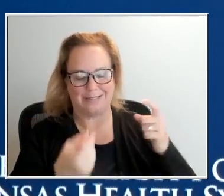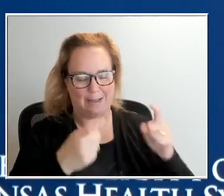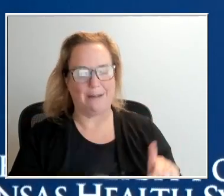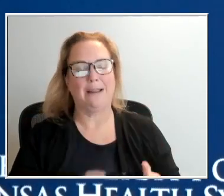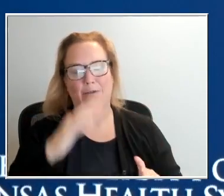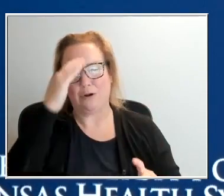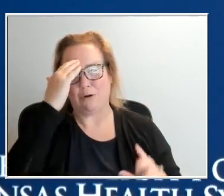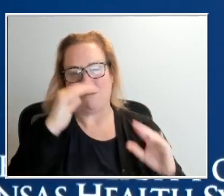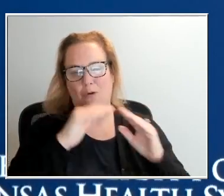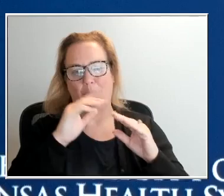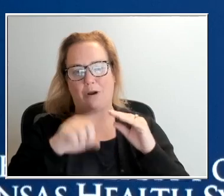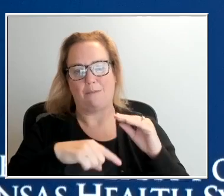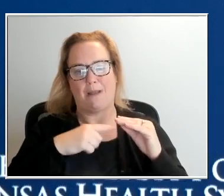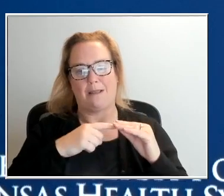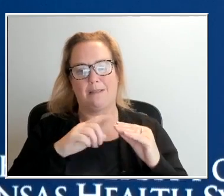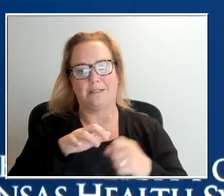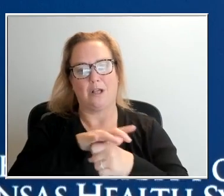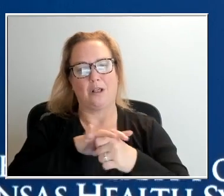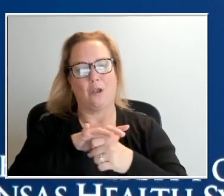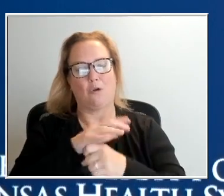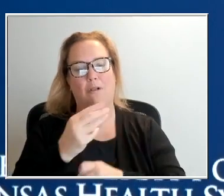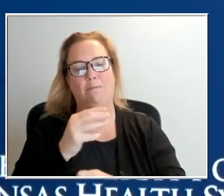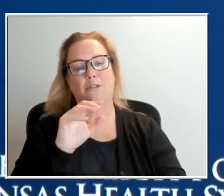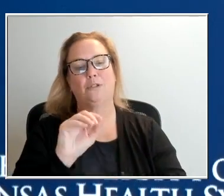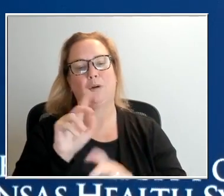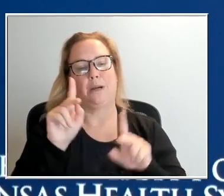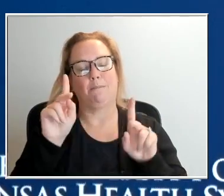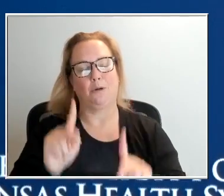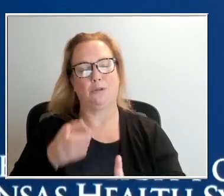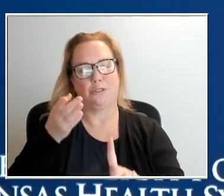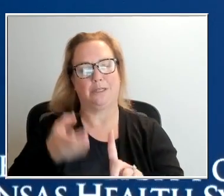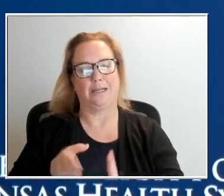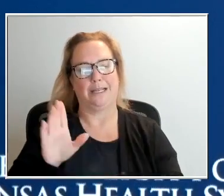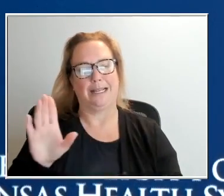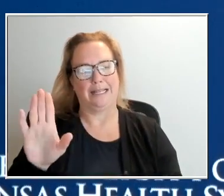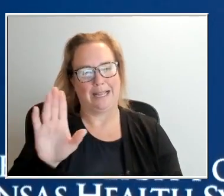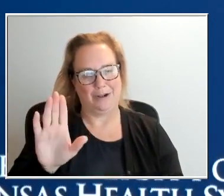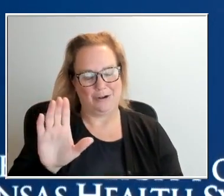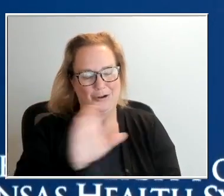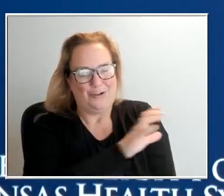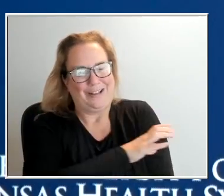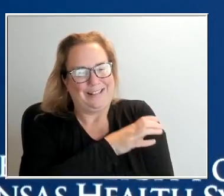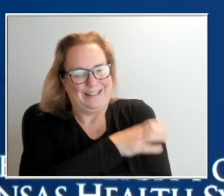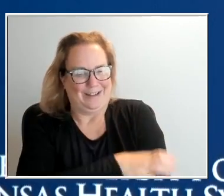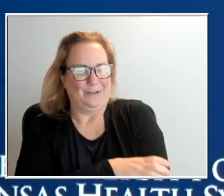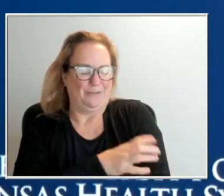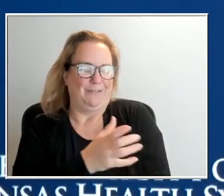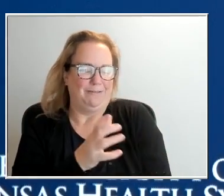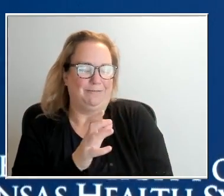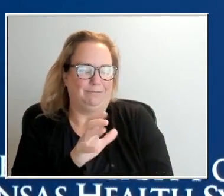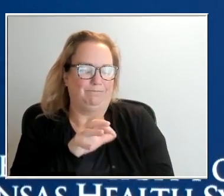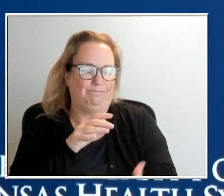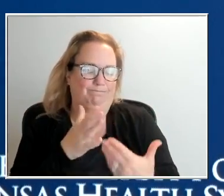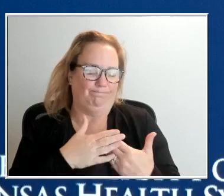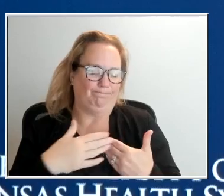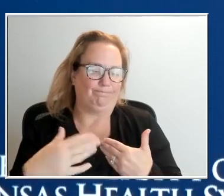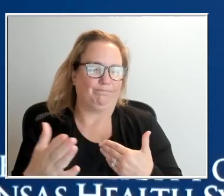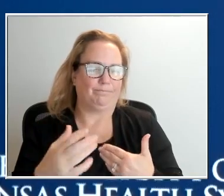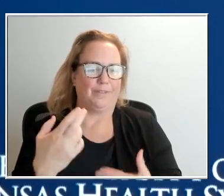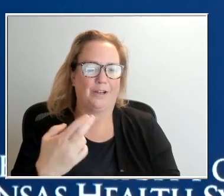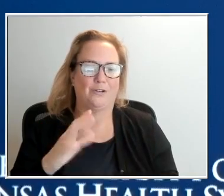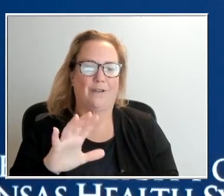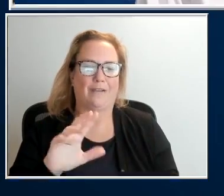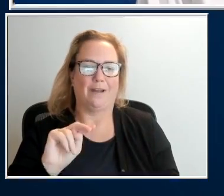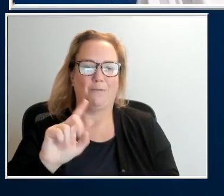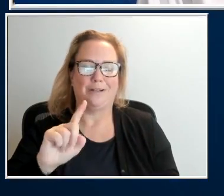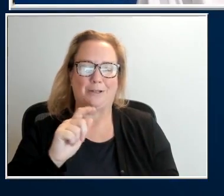about this local Missouri resident and their clinical course with H5N1 as well. So just kind of stay